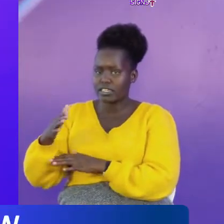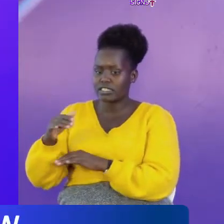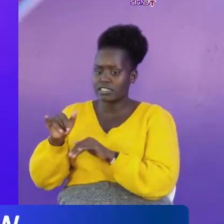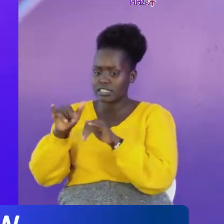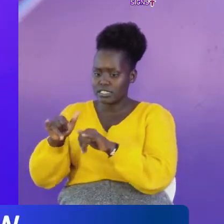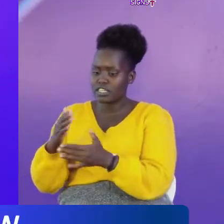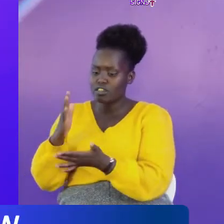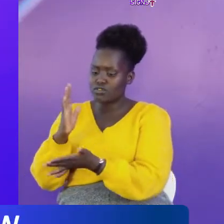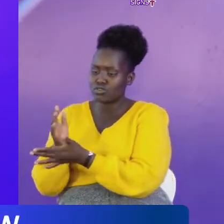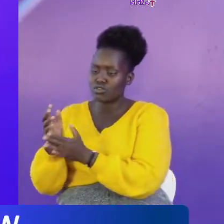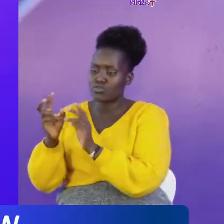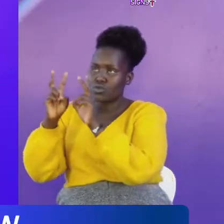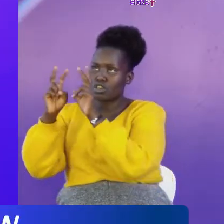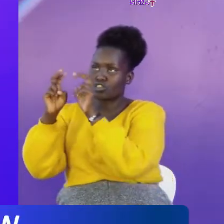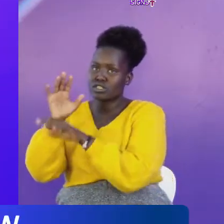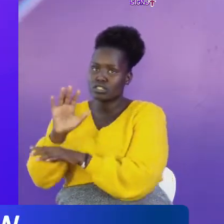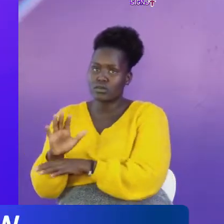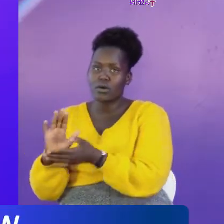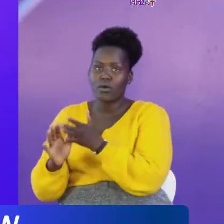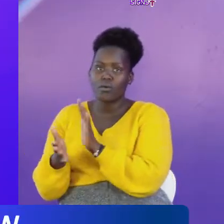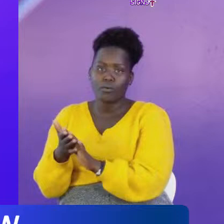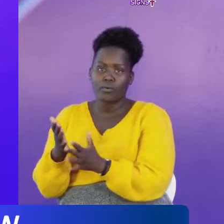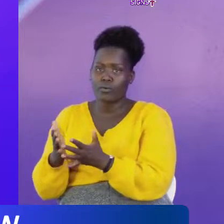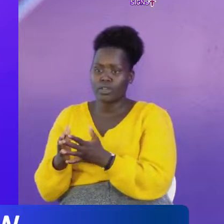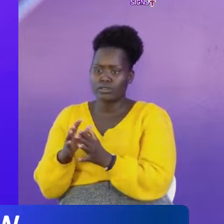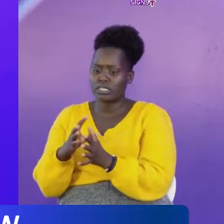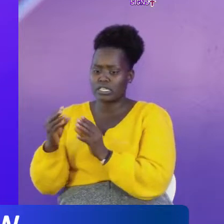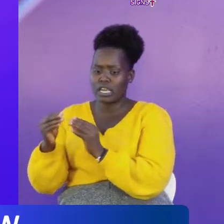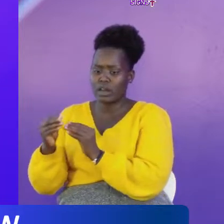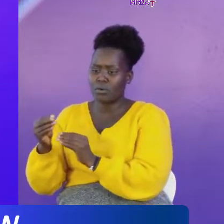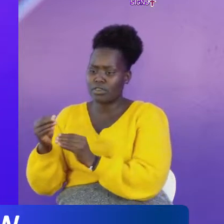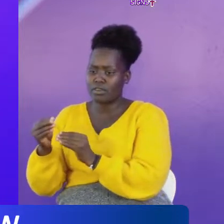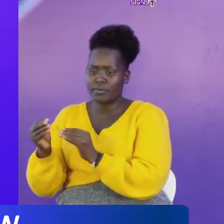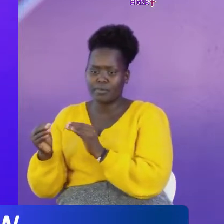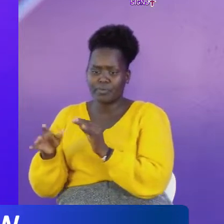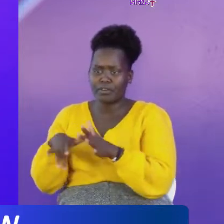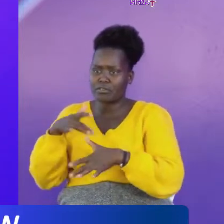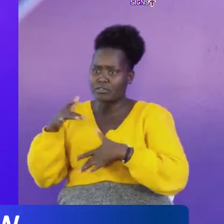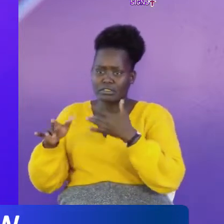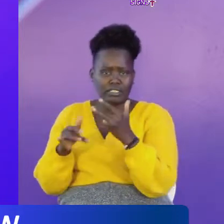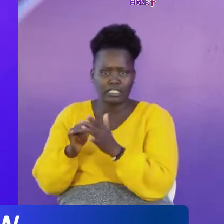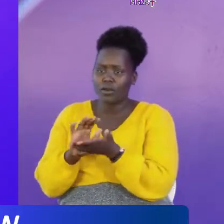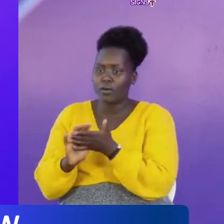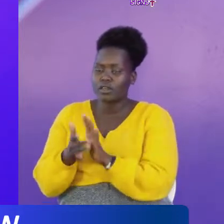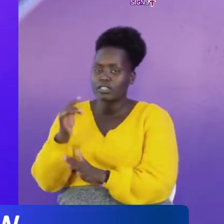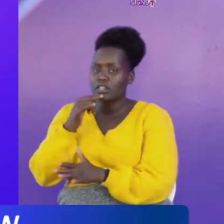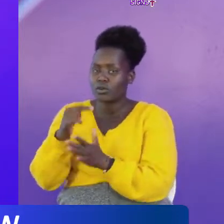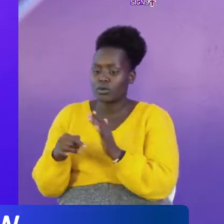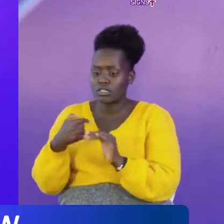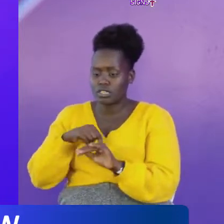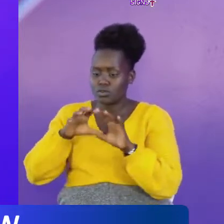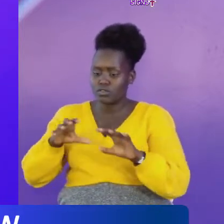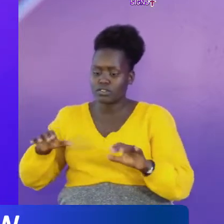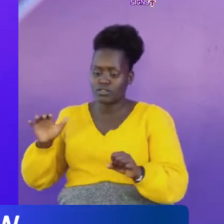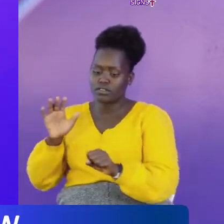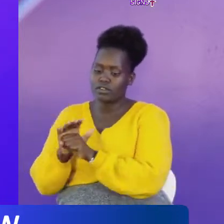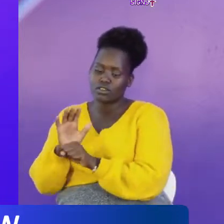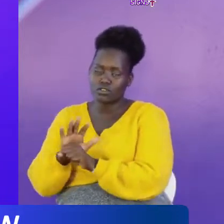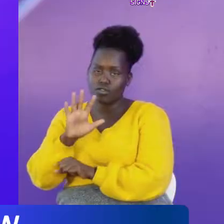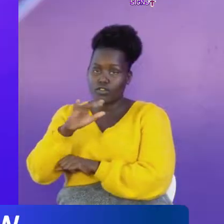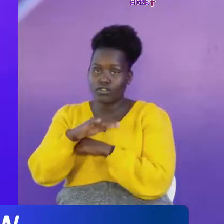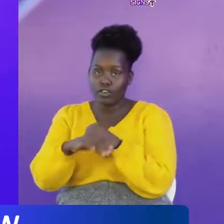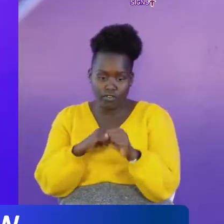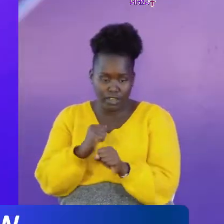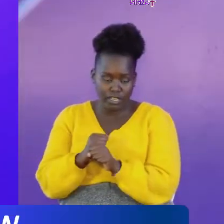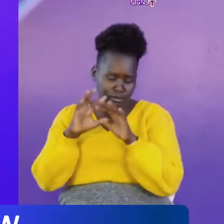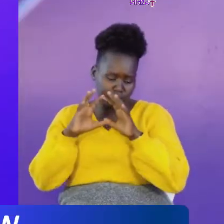their issues without getting carried by the hype? Yeah. But you know what I would tell you is that we've suffered so much for these 5 years. We've